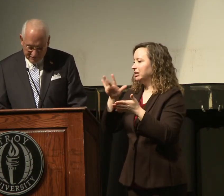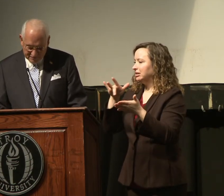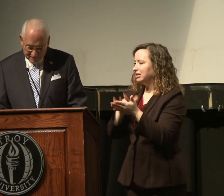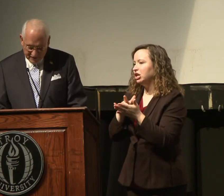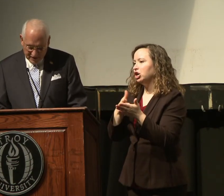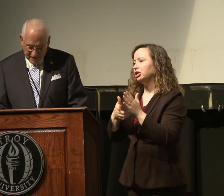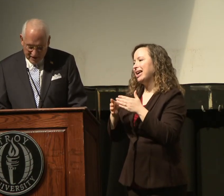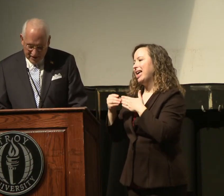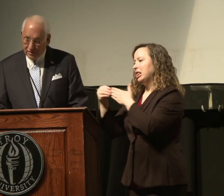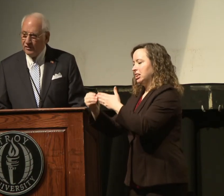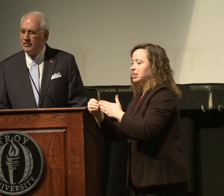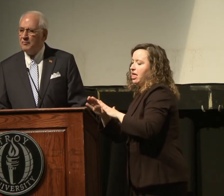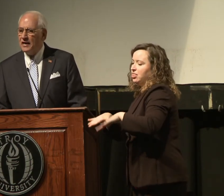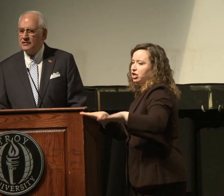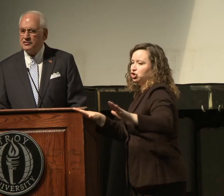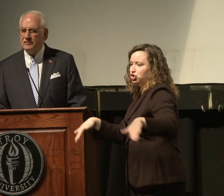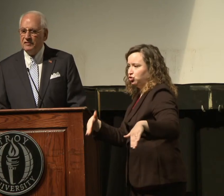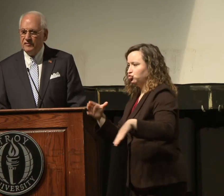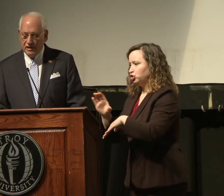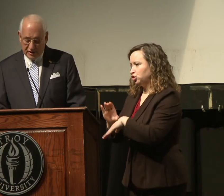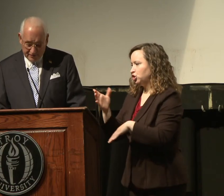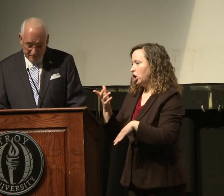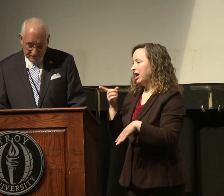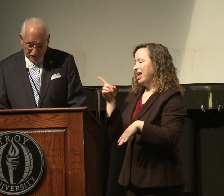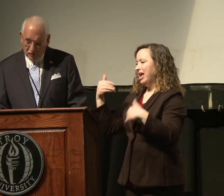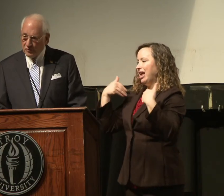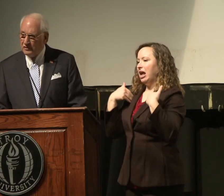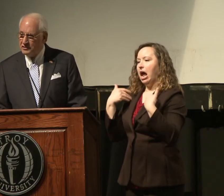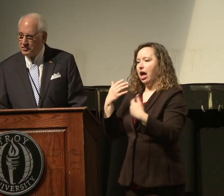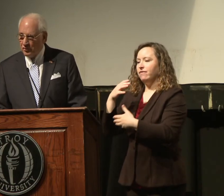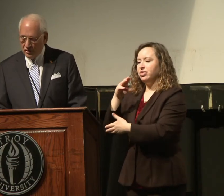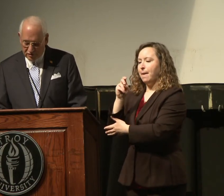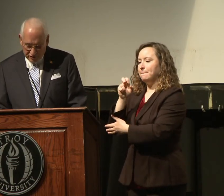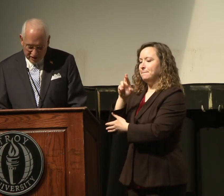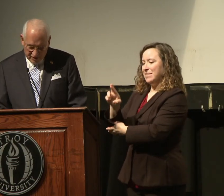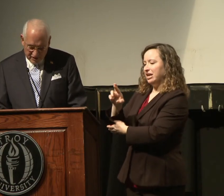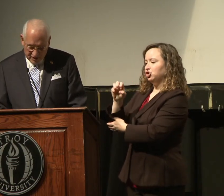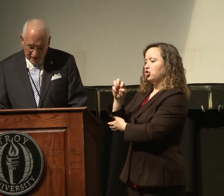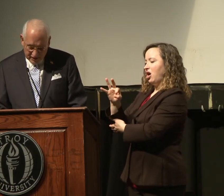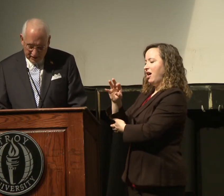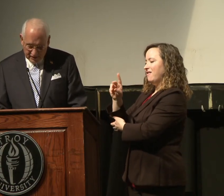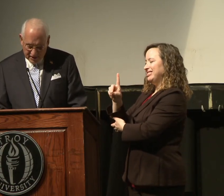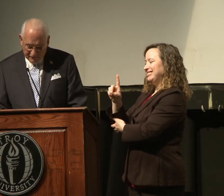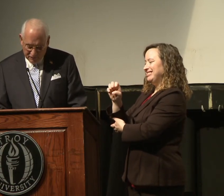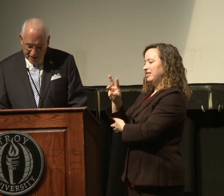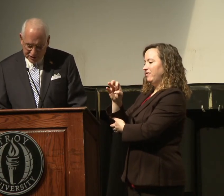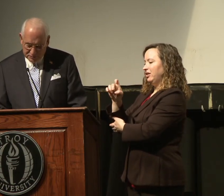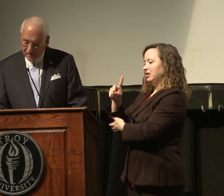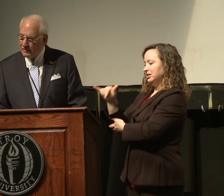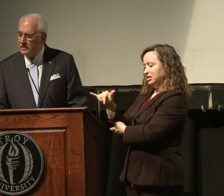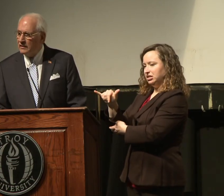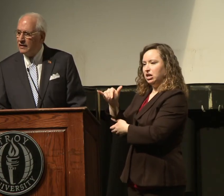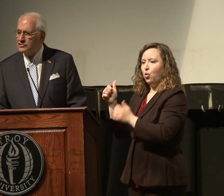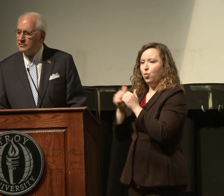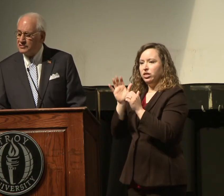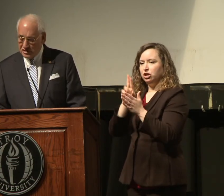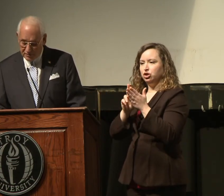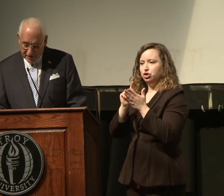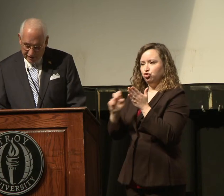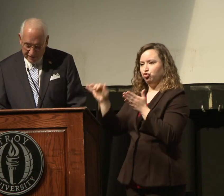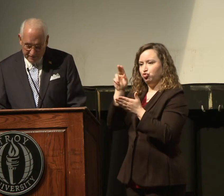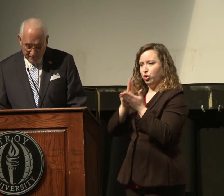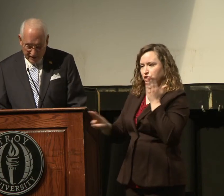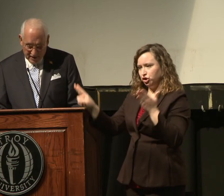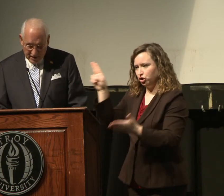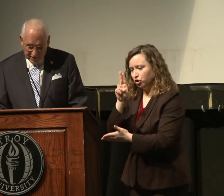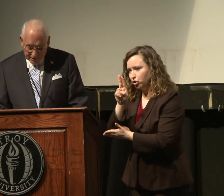Stuff. He earned a Master of Divinity to go with his Troy degree. He did that from Asbury Theological